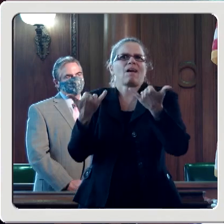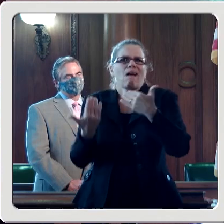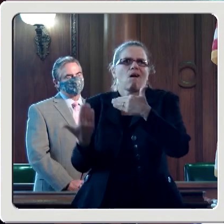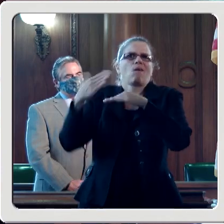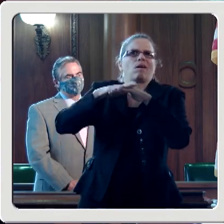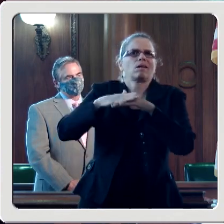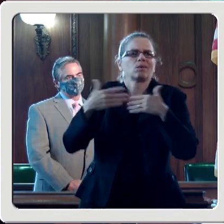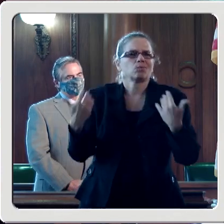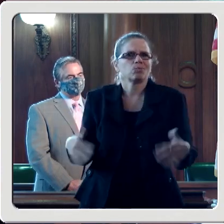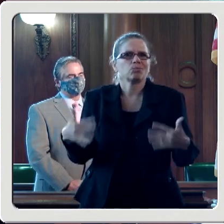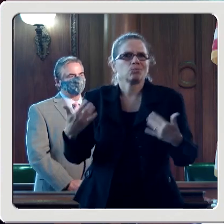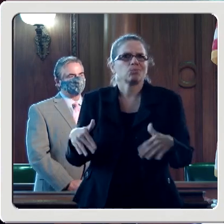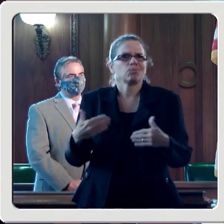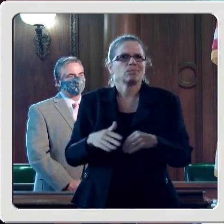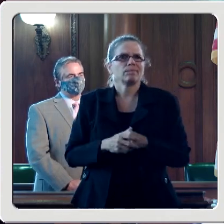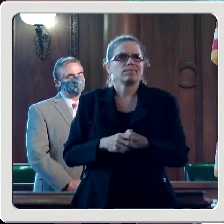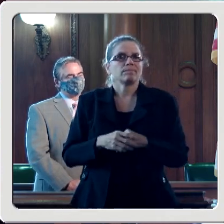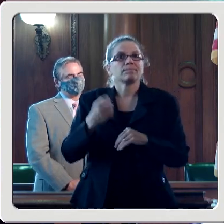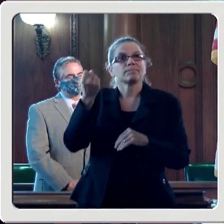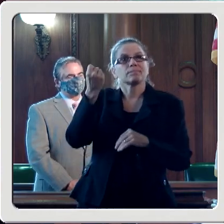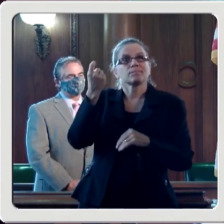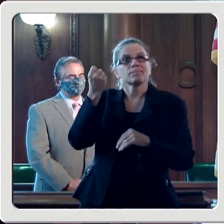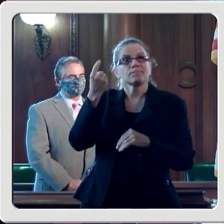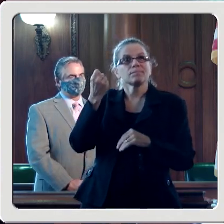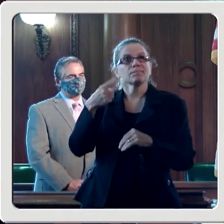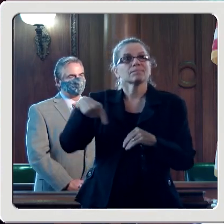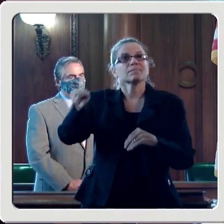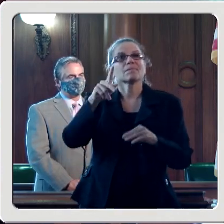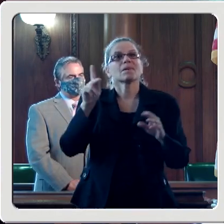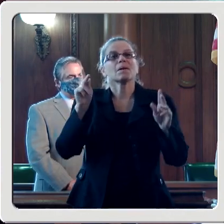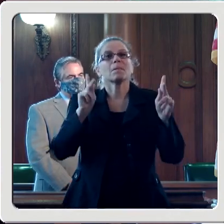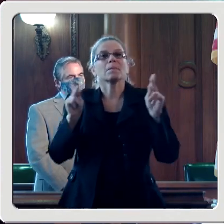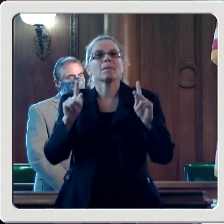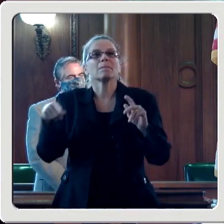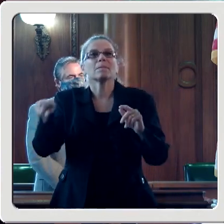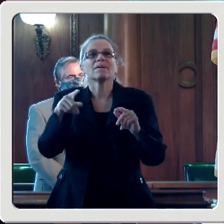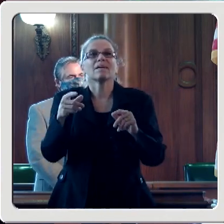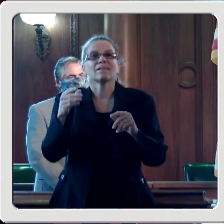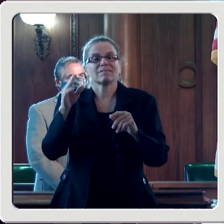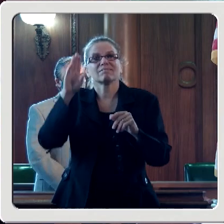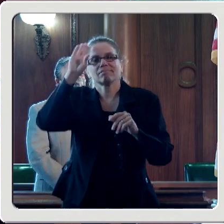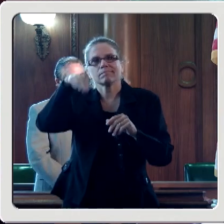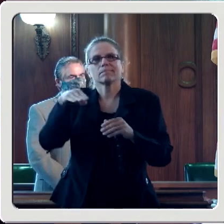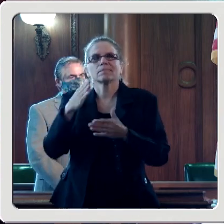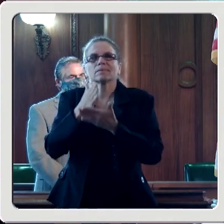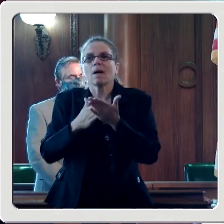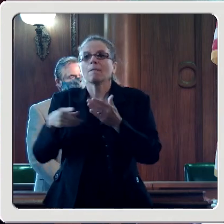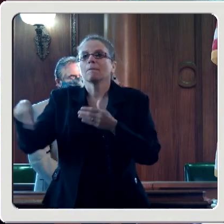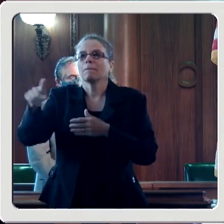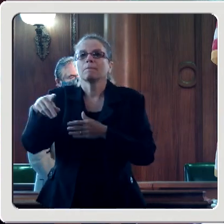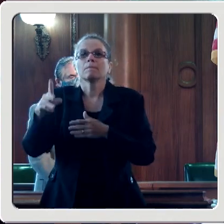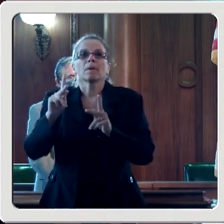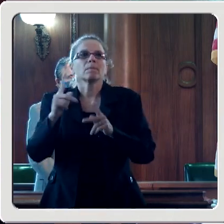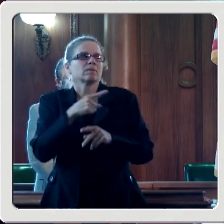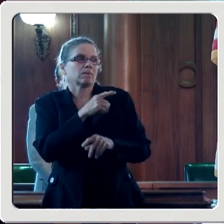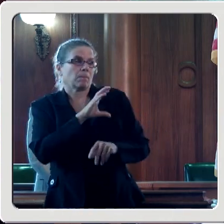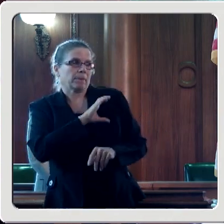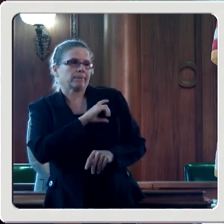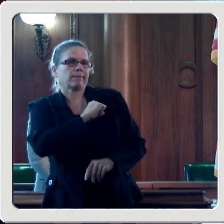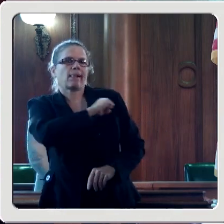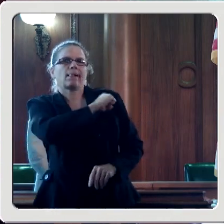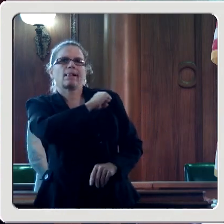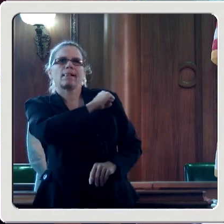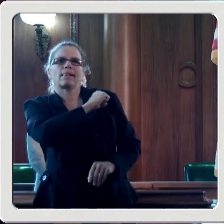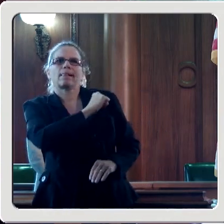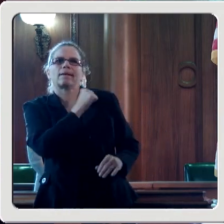make amends and build up that respect again, and build up that give and take that we have with the